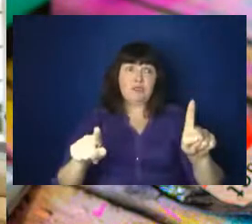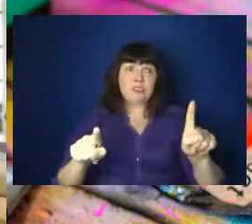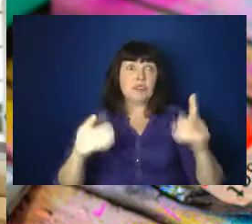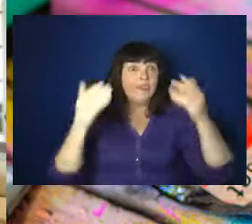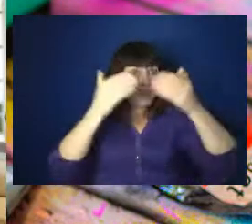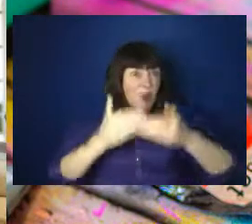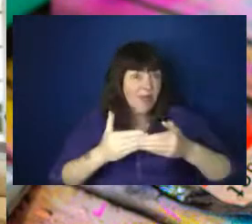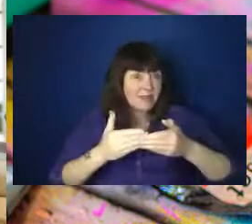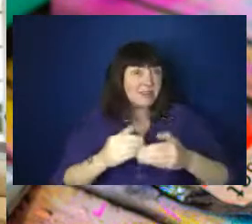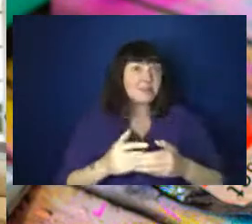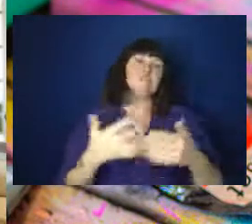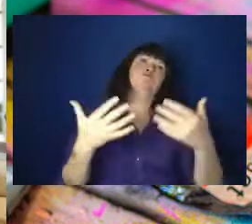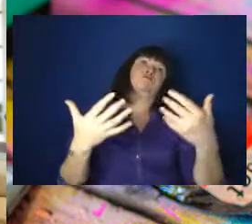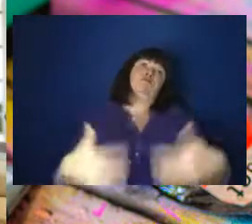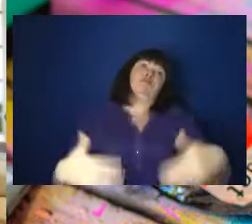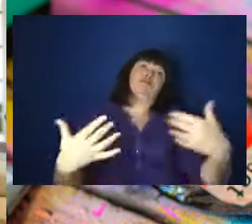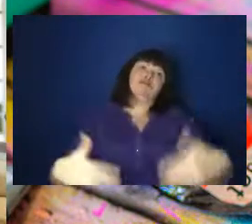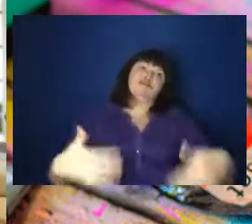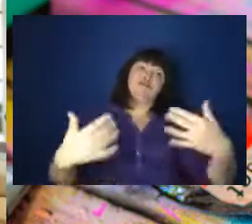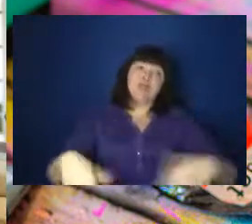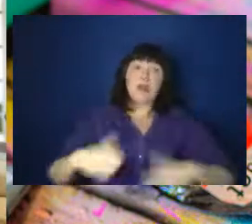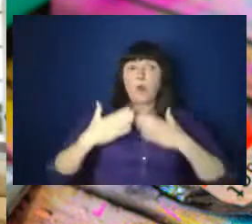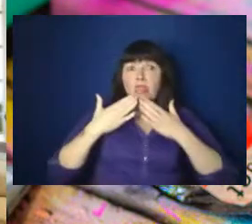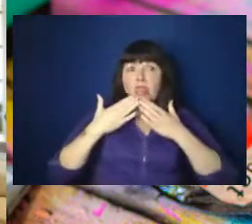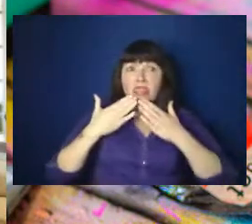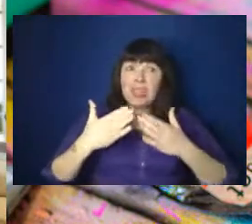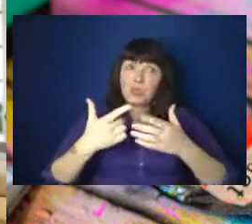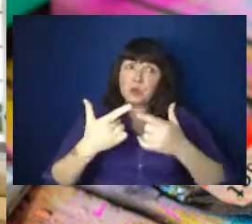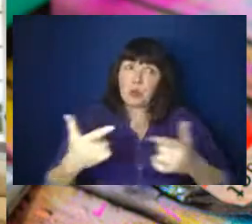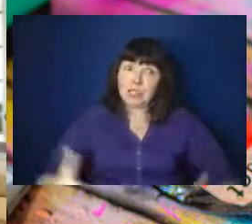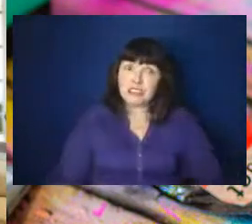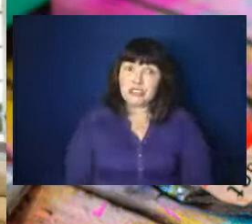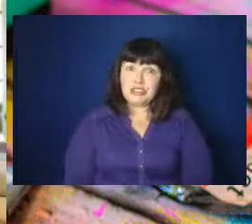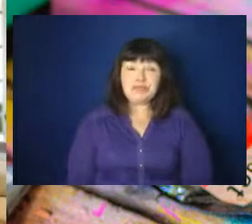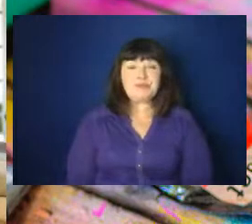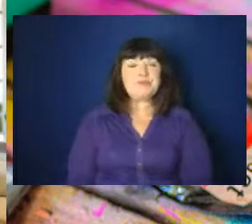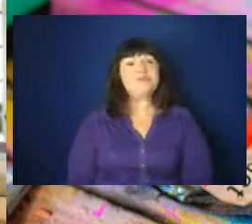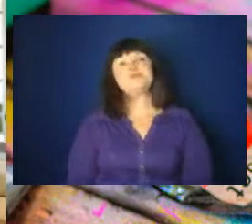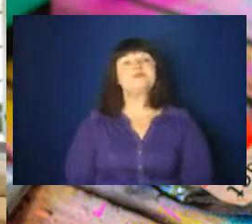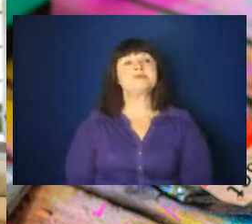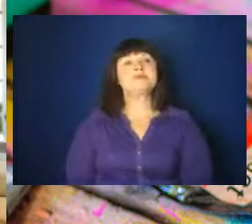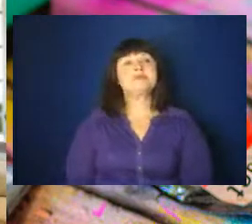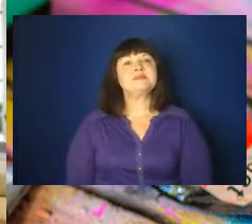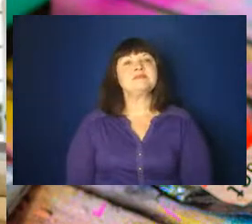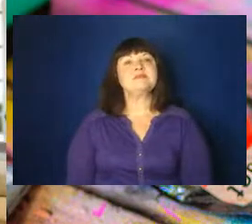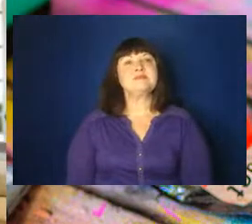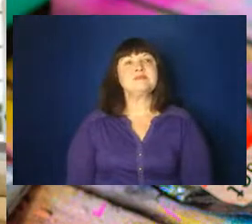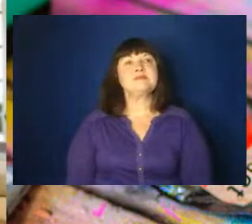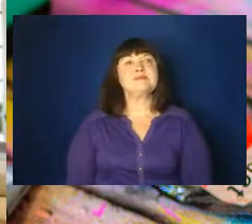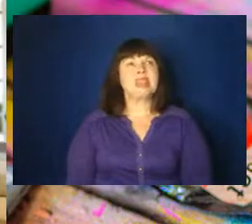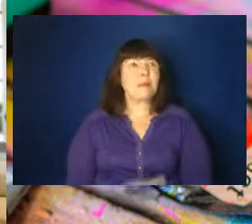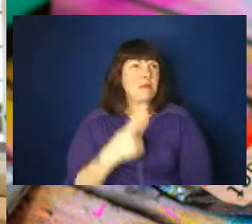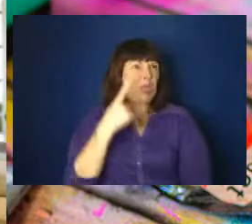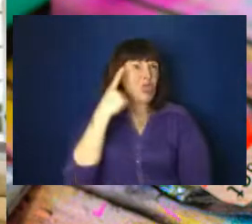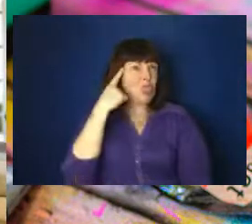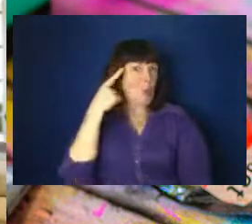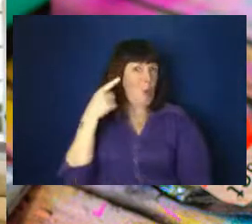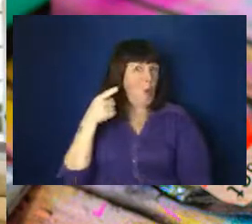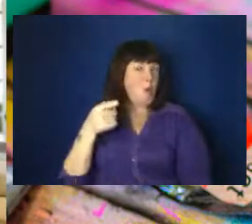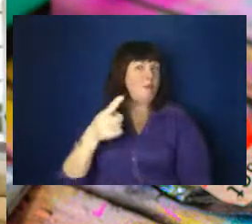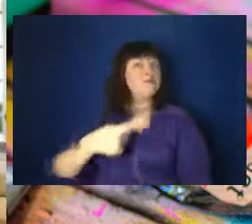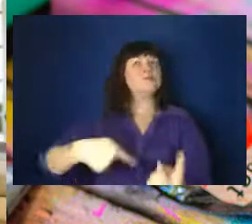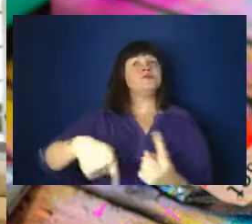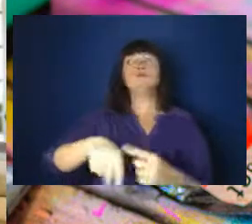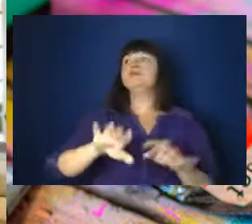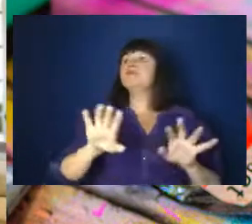is awesome. So thank you very much. I think some of you may have thought this is going to be one of these very calm,